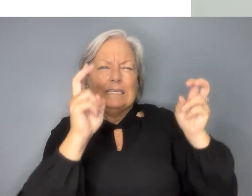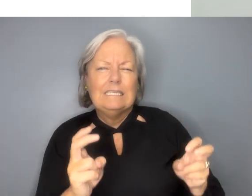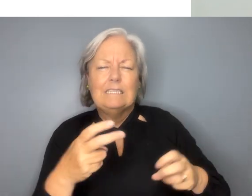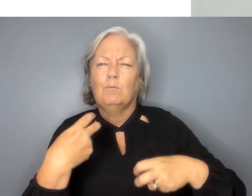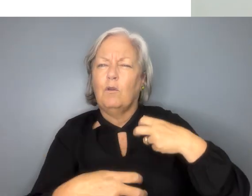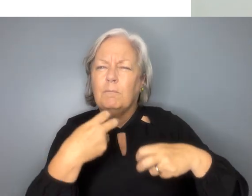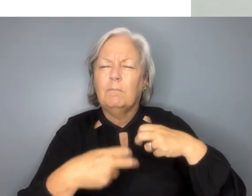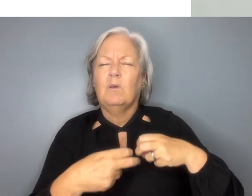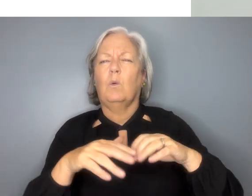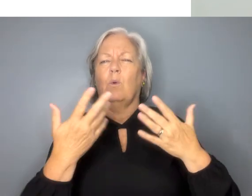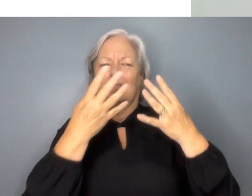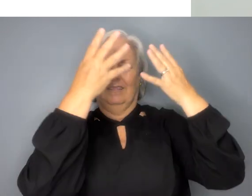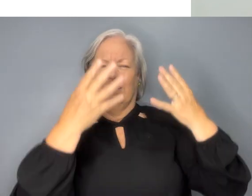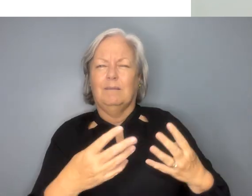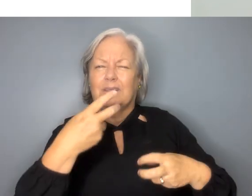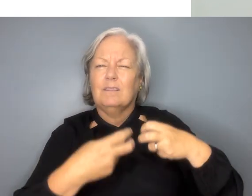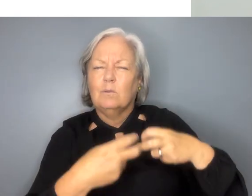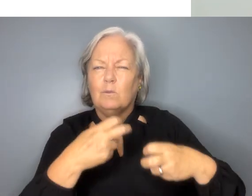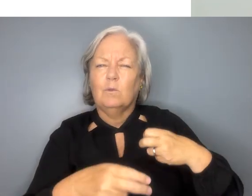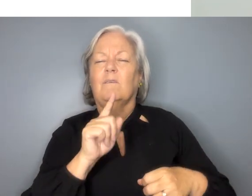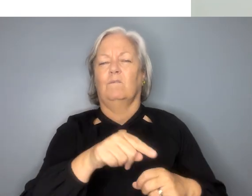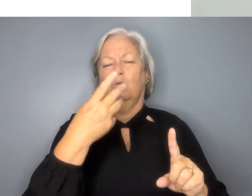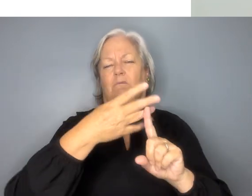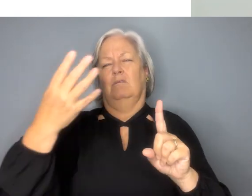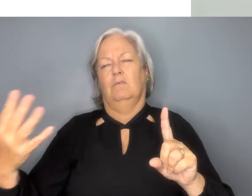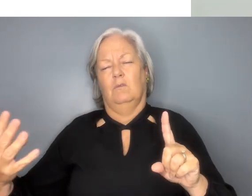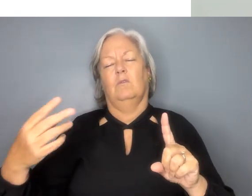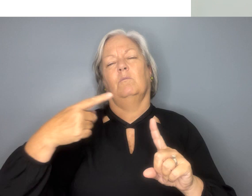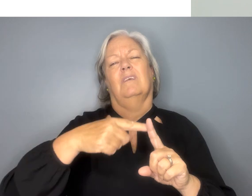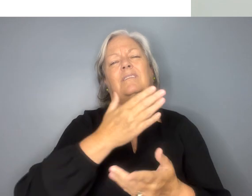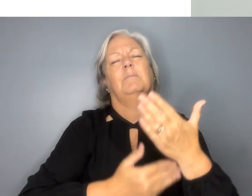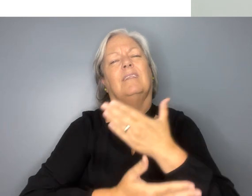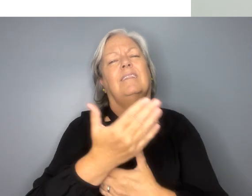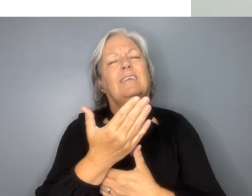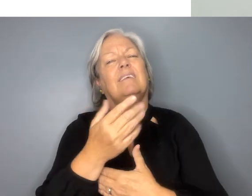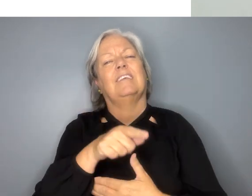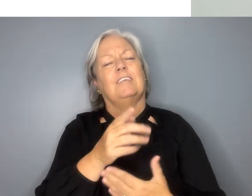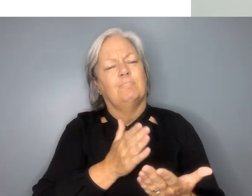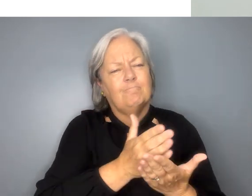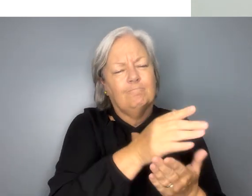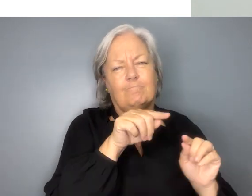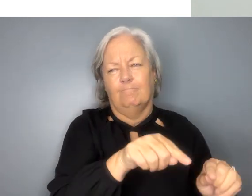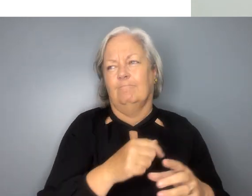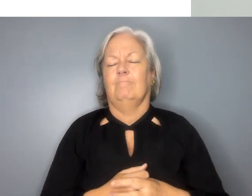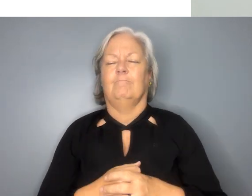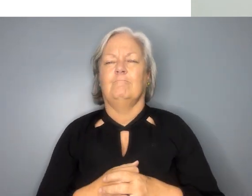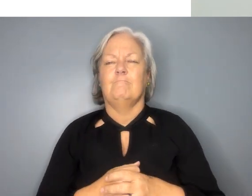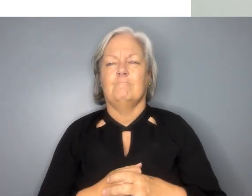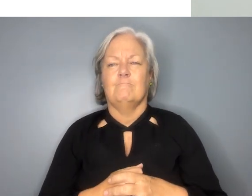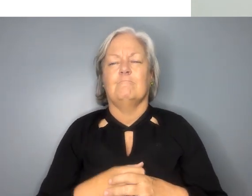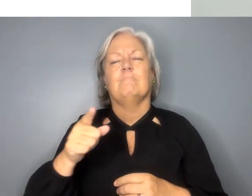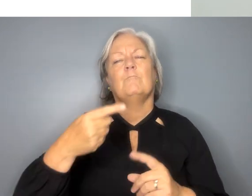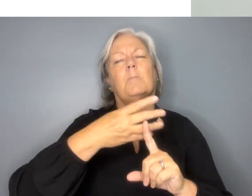and systemic issues that affect LGBTQIA+ people with disability. It is